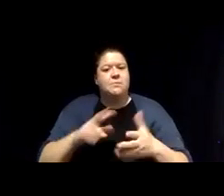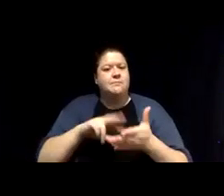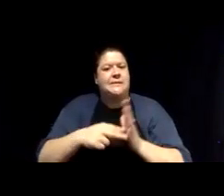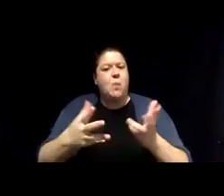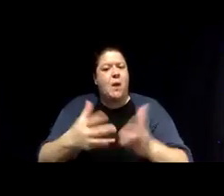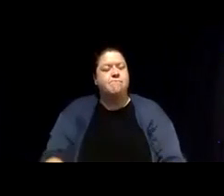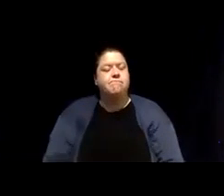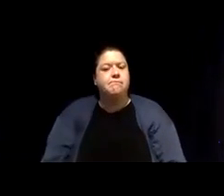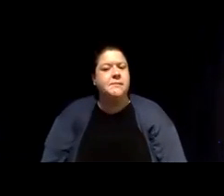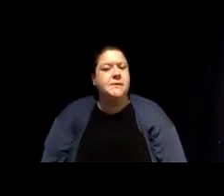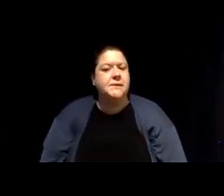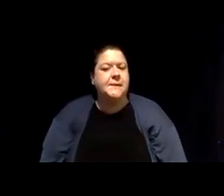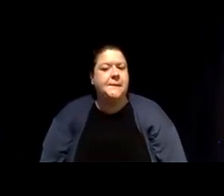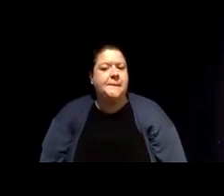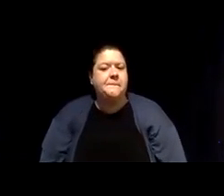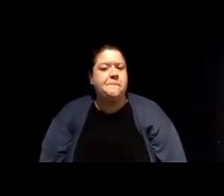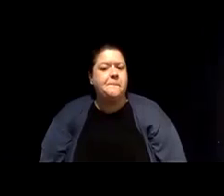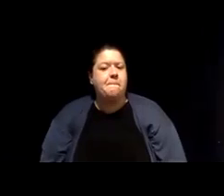mean?